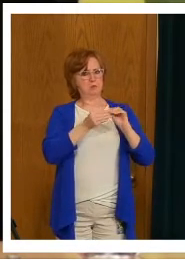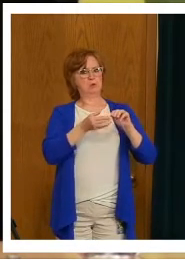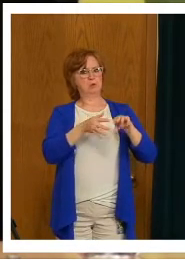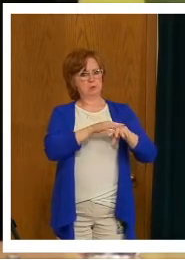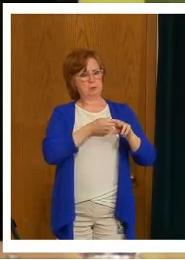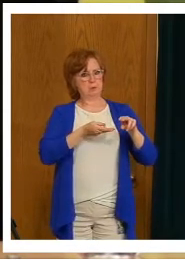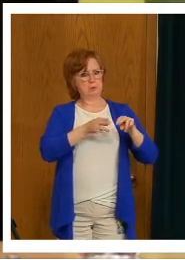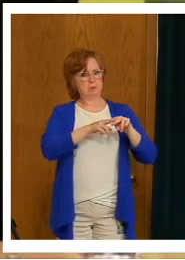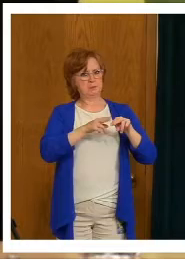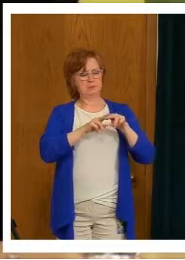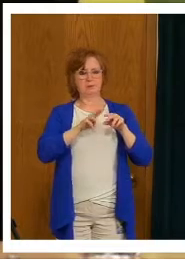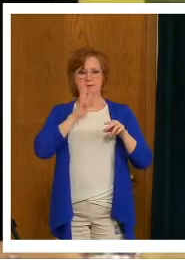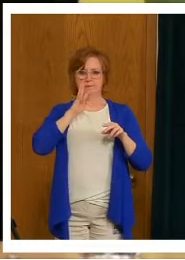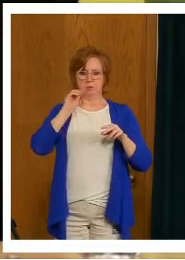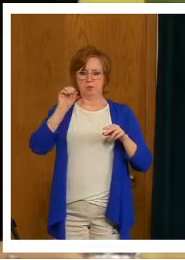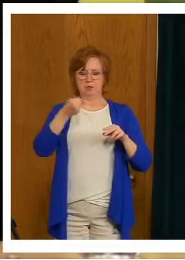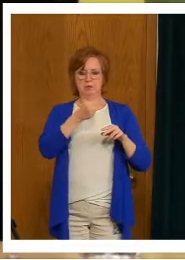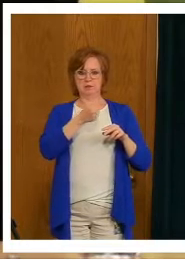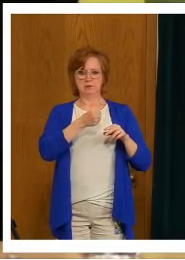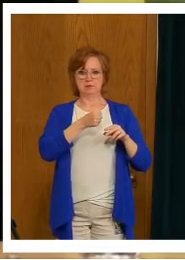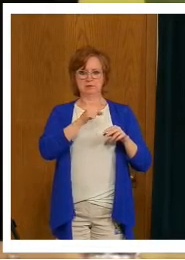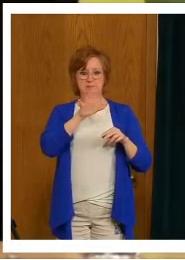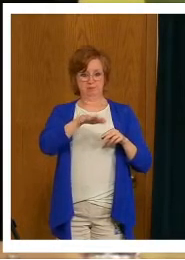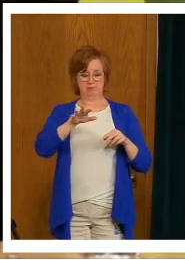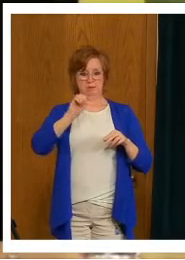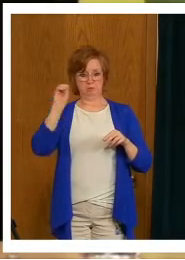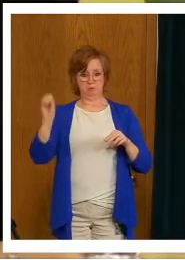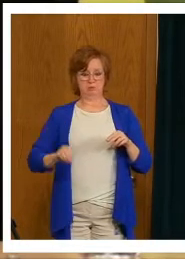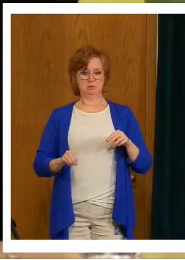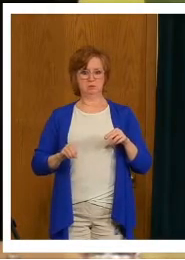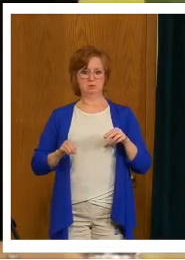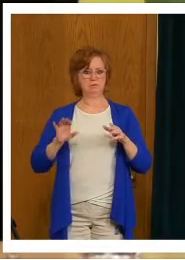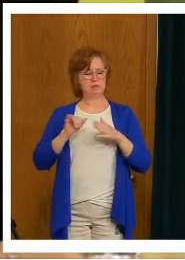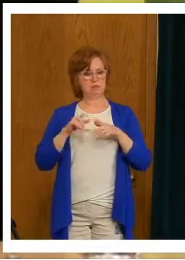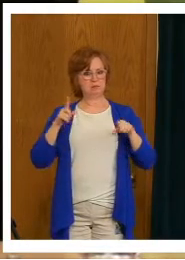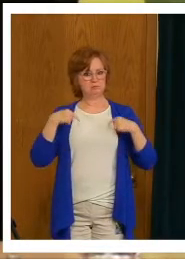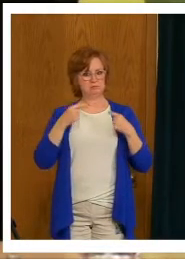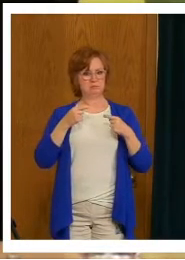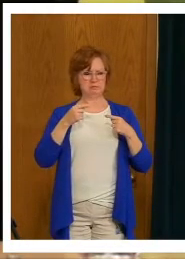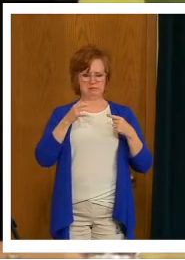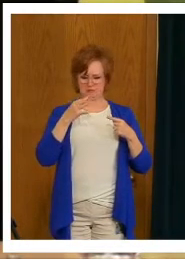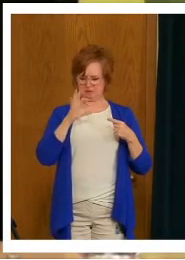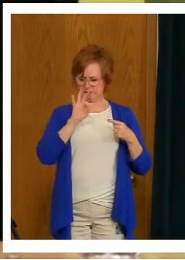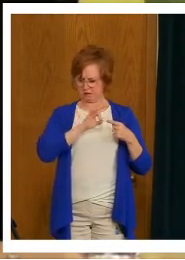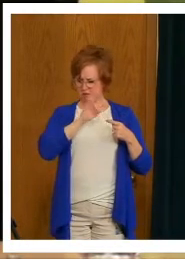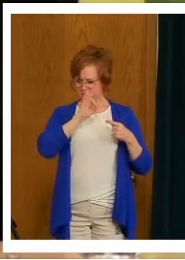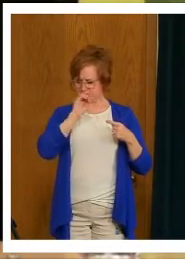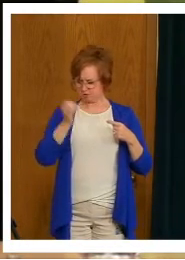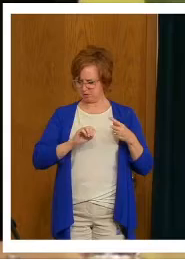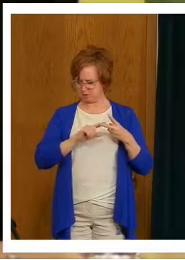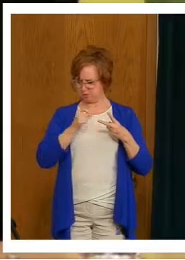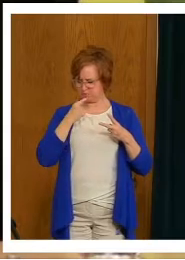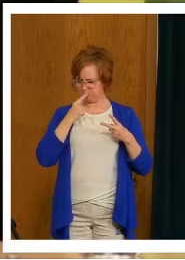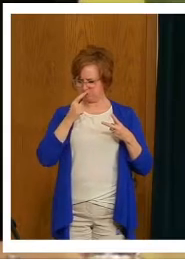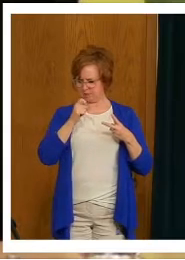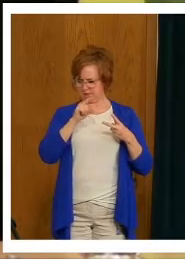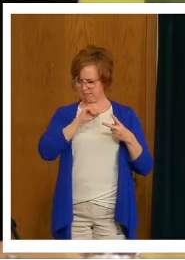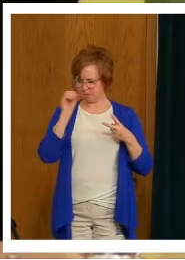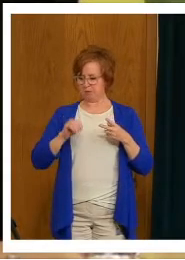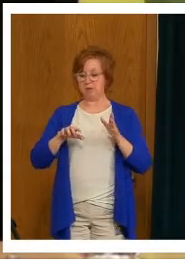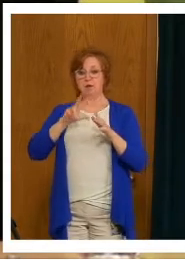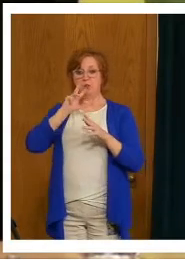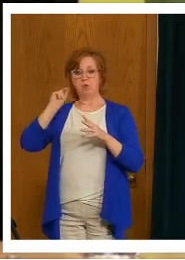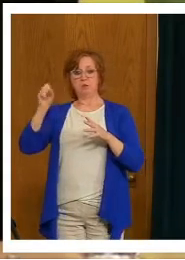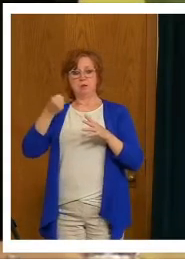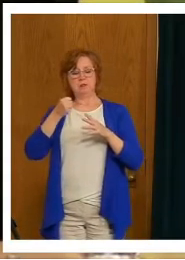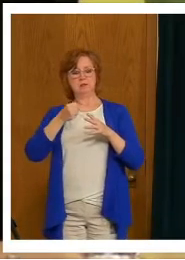about 55%. I believe that was up 9 or 11% in the last 4 or 5 days. The same with the 30 to 39 group, which we're heavily